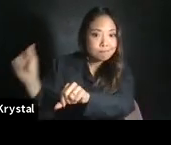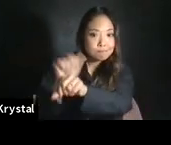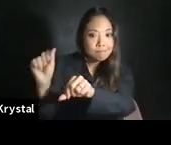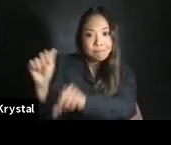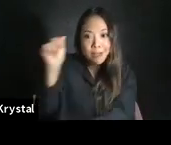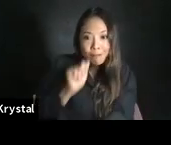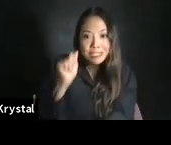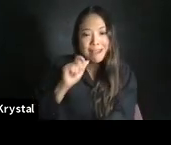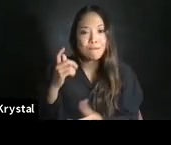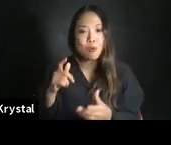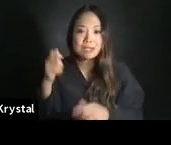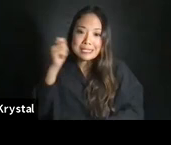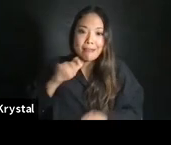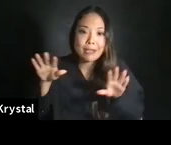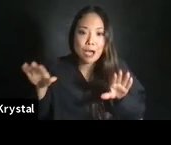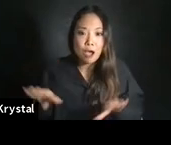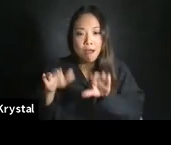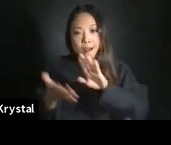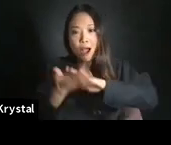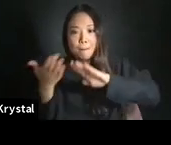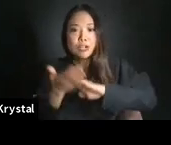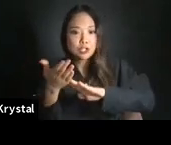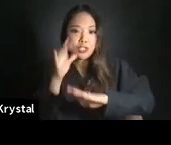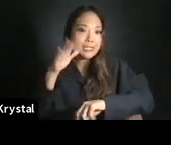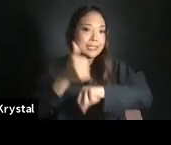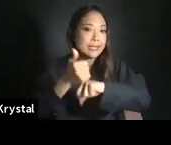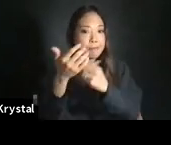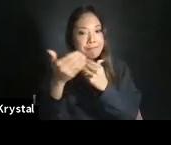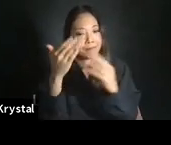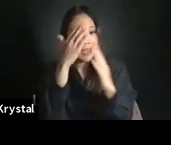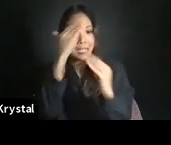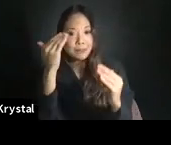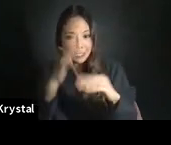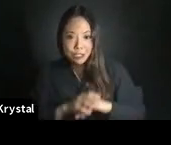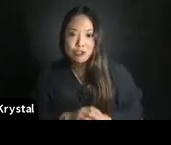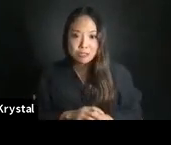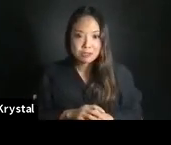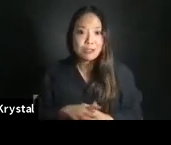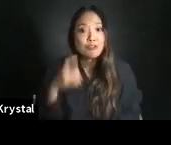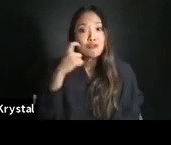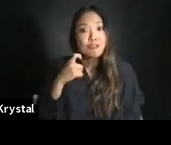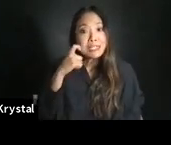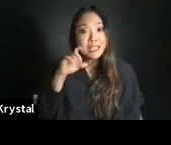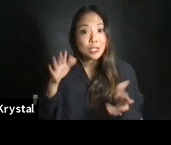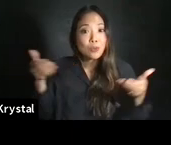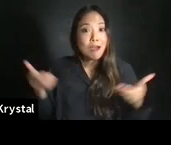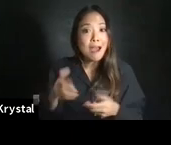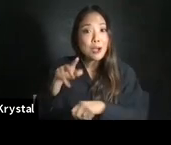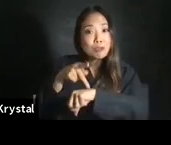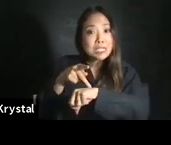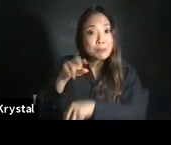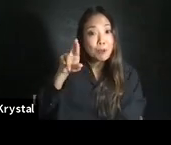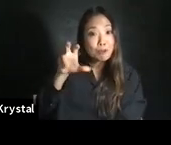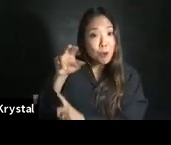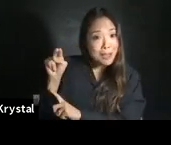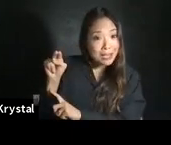setting up expectations recently retired hale school principal romaine teak mills has also temporarily